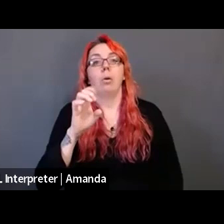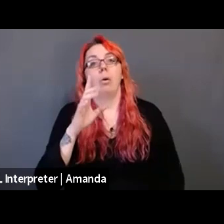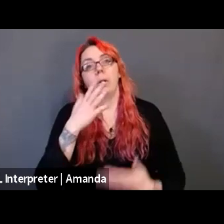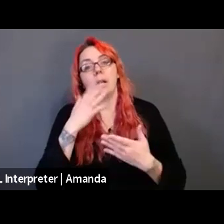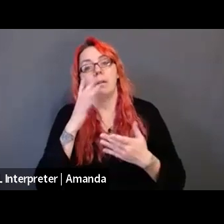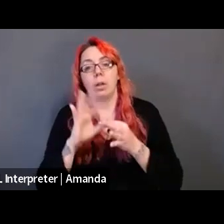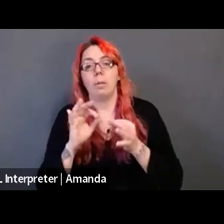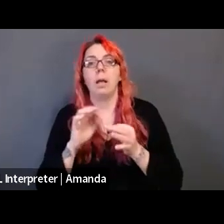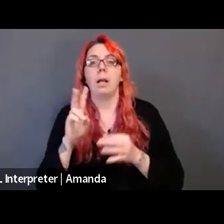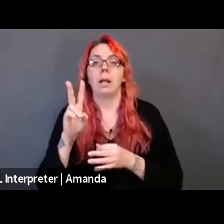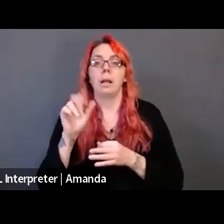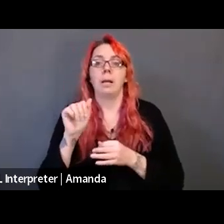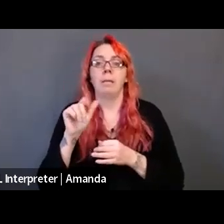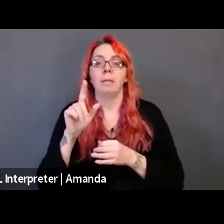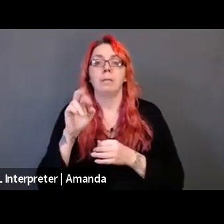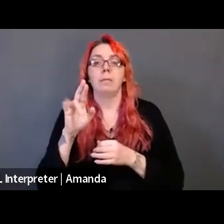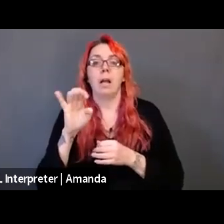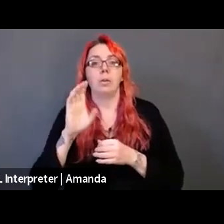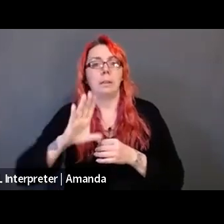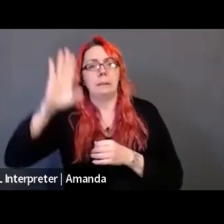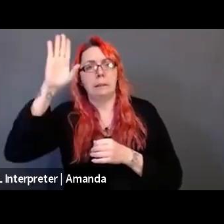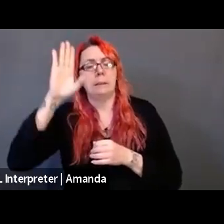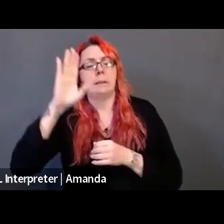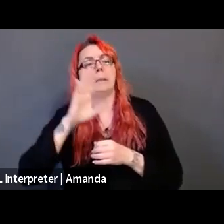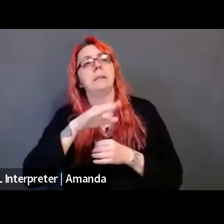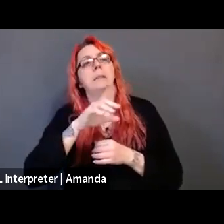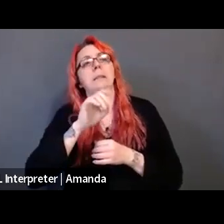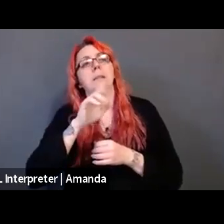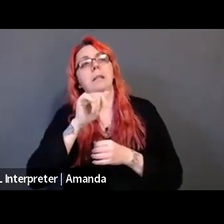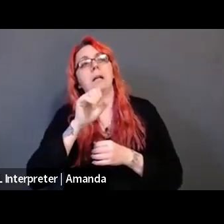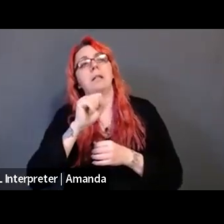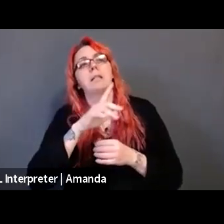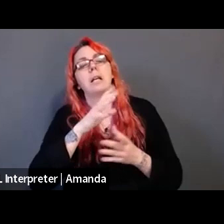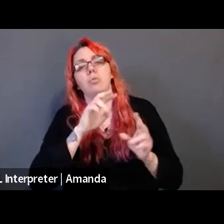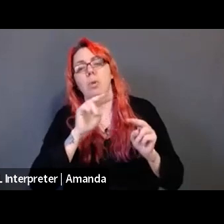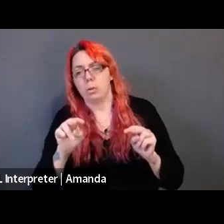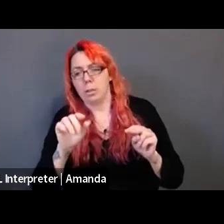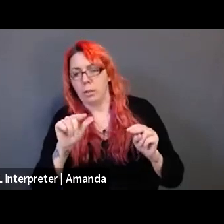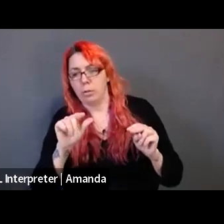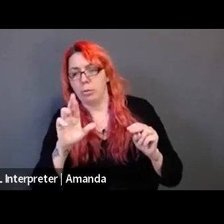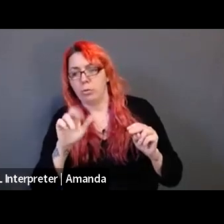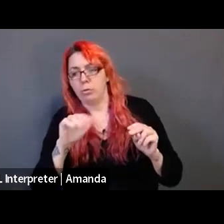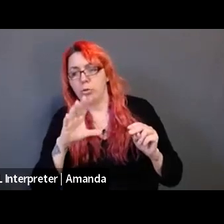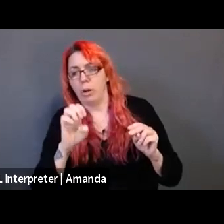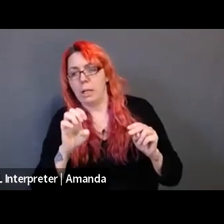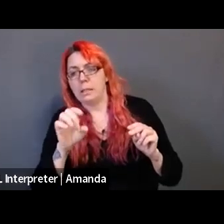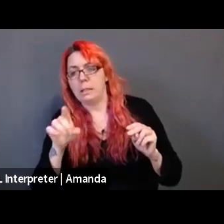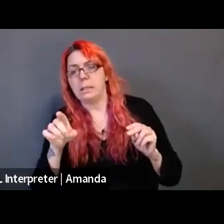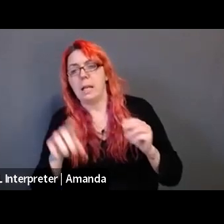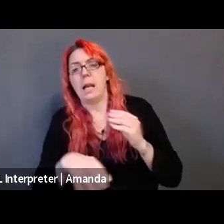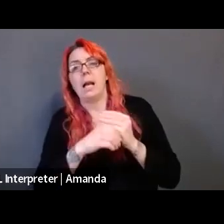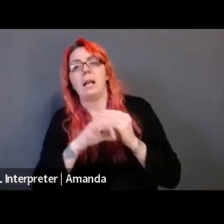Valerie speaking. I just wanted to bring our attention to Grace's addition of fawning.